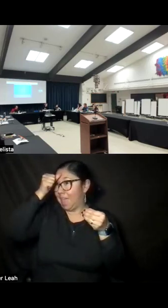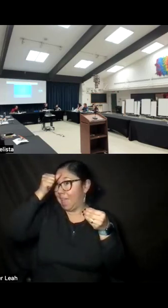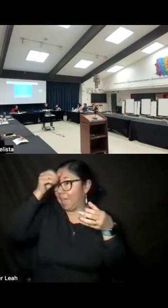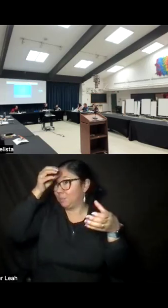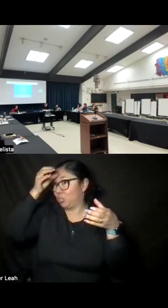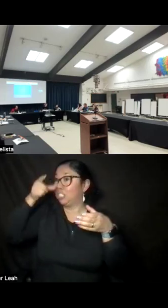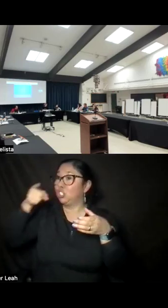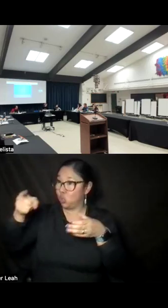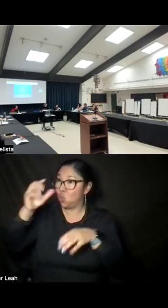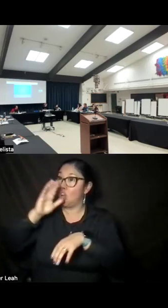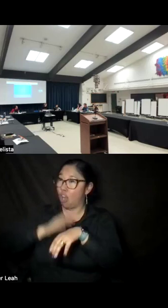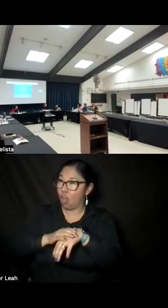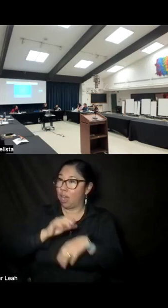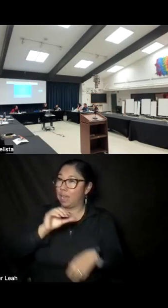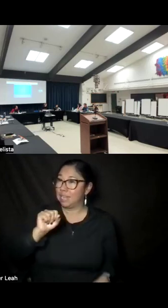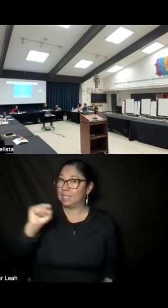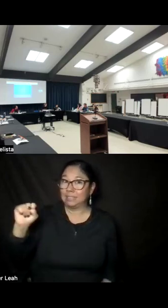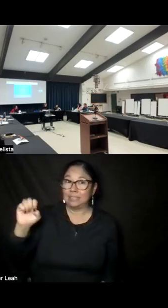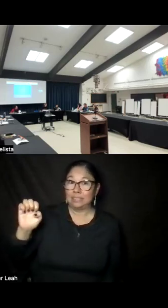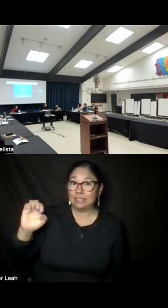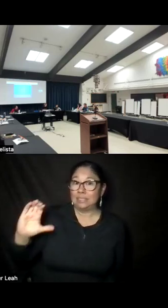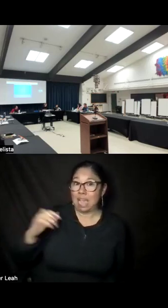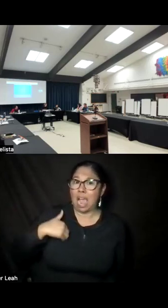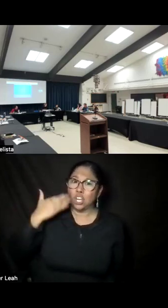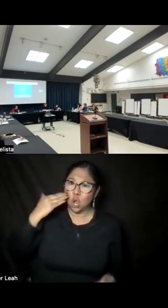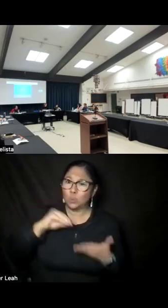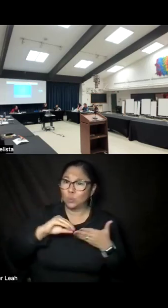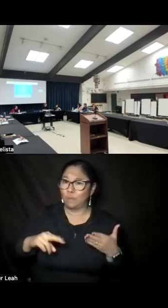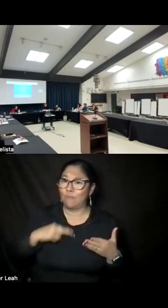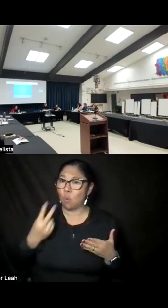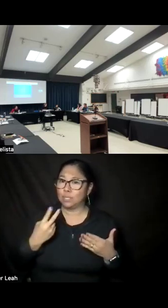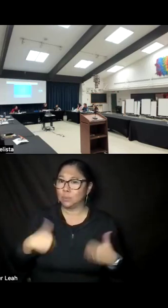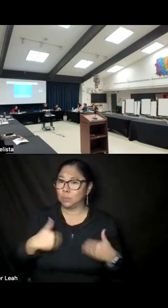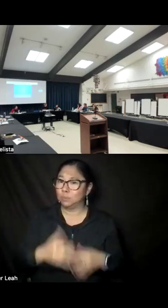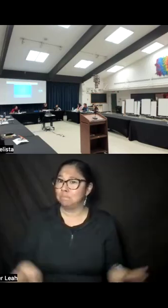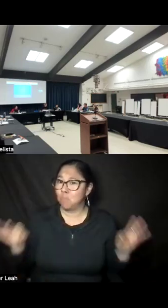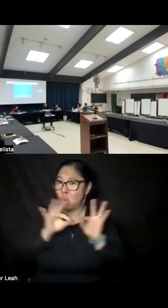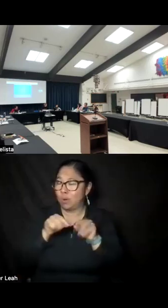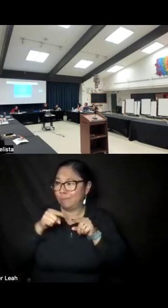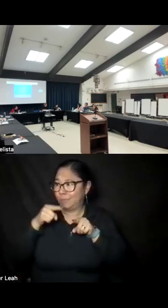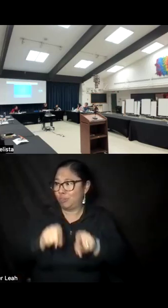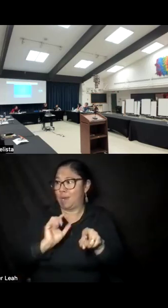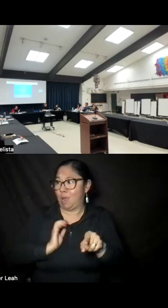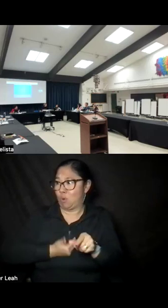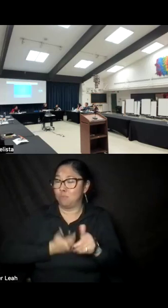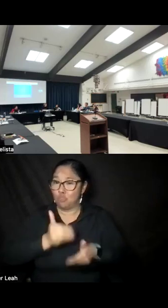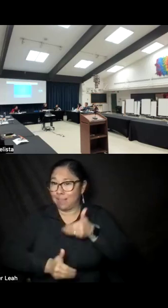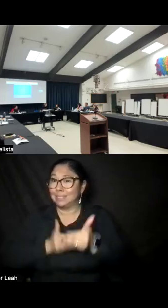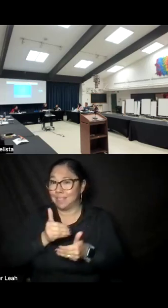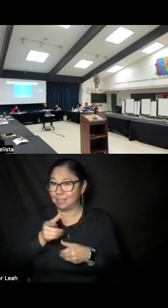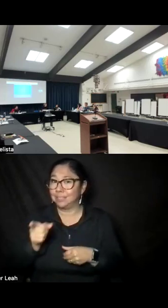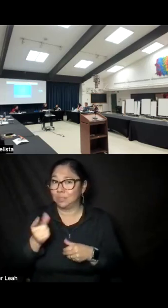You were on an SSE, and I know student voice is super important in our process. And it is something we